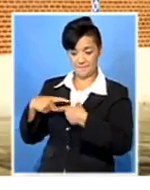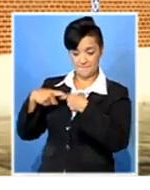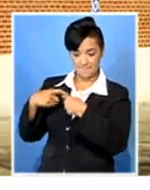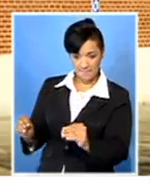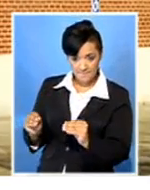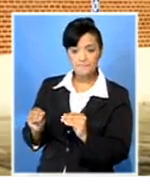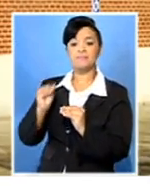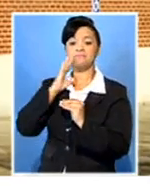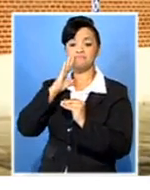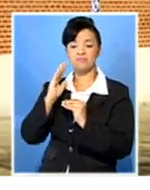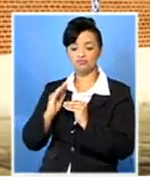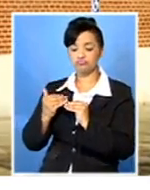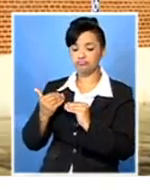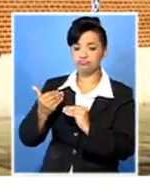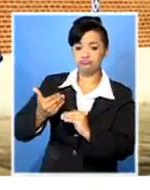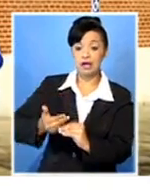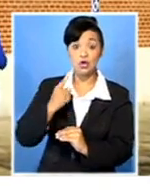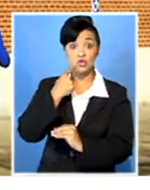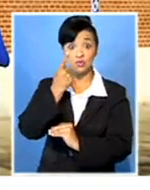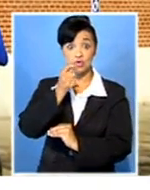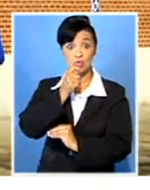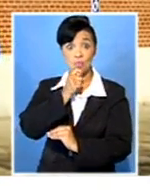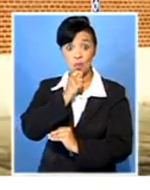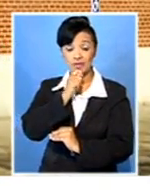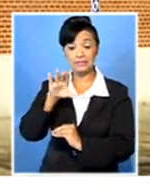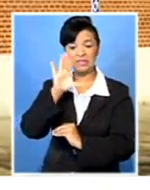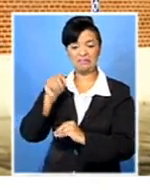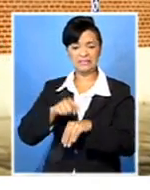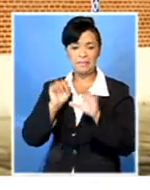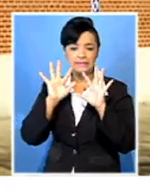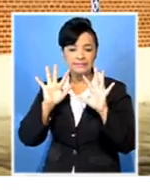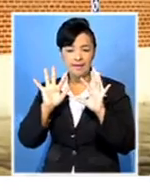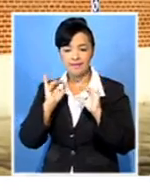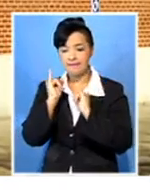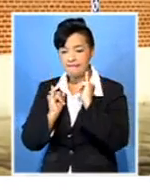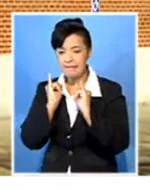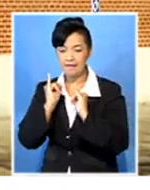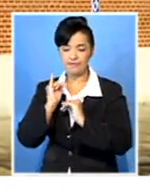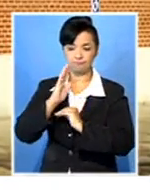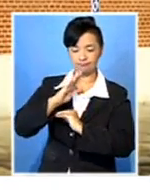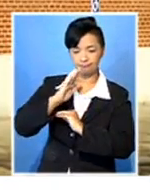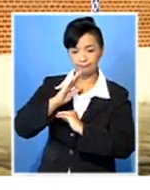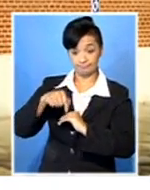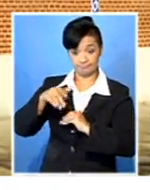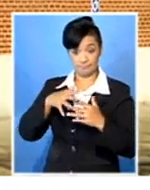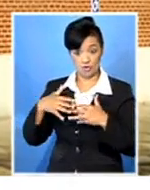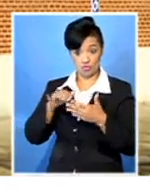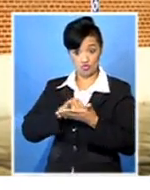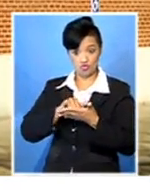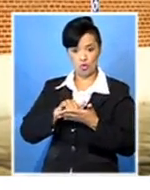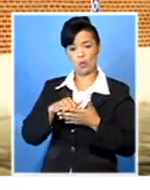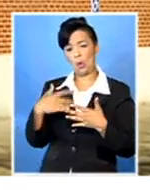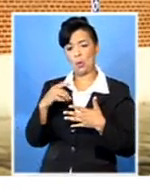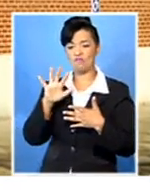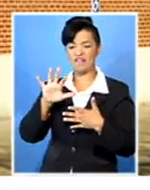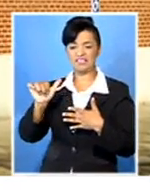call this election probably by the time South Africans are getting up tomorrow morning. It'll be about 10 o'clock, 11 o'clock Eastern time here in New York, and about 5, 6,